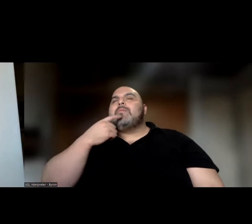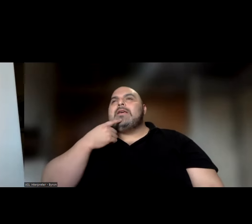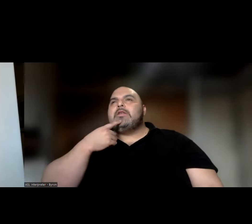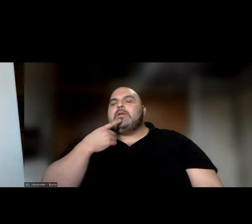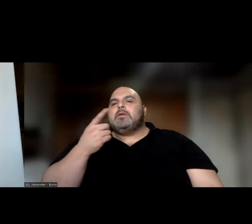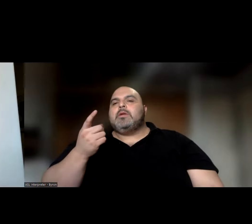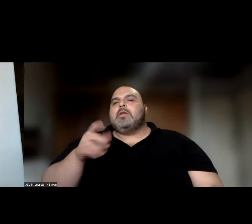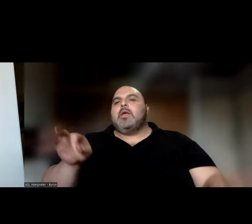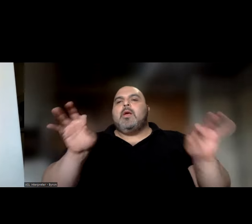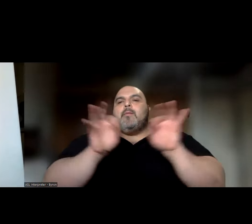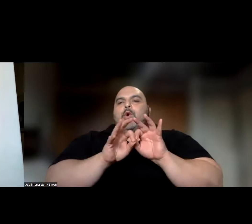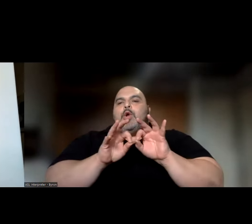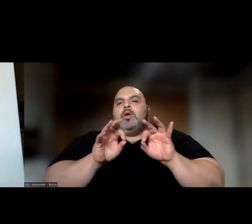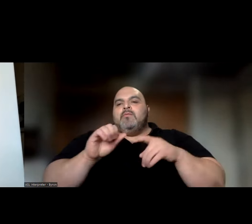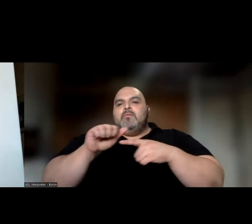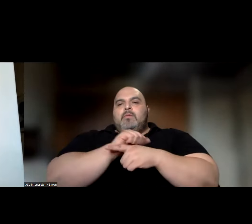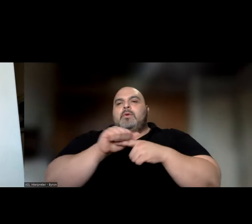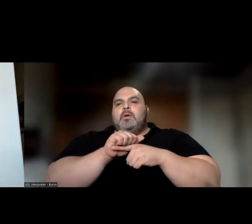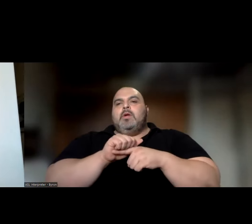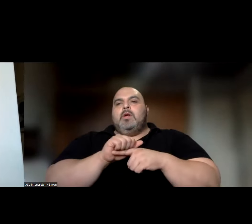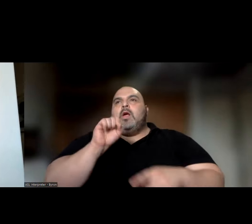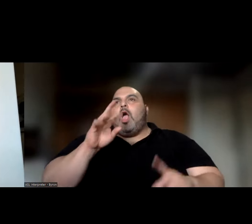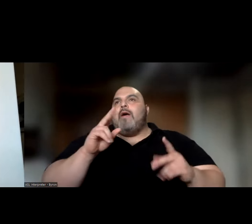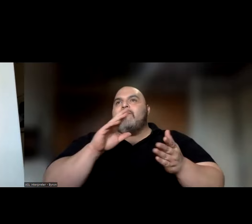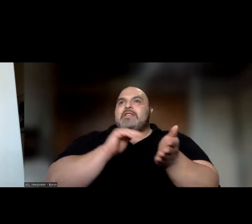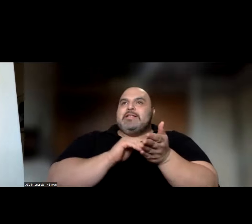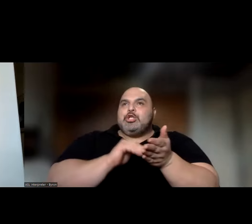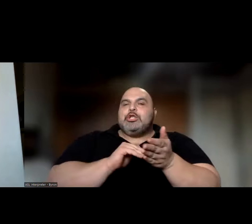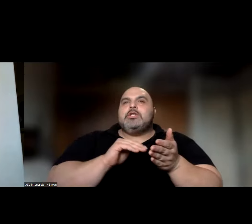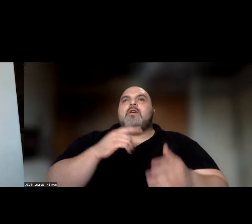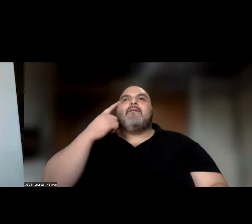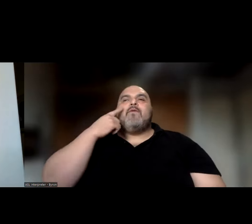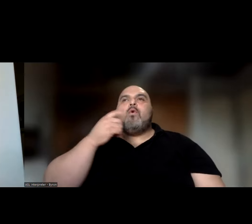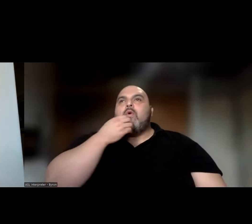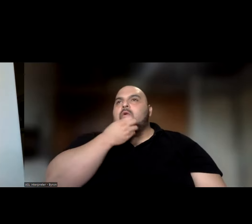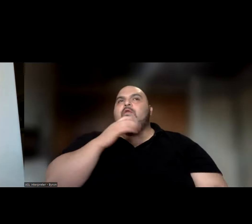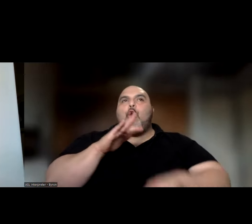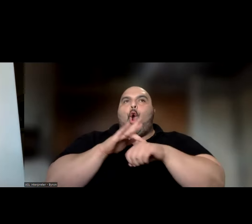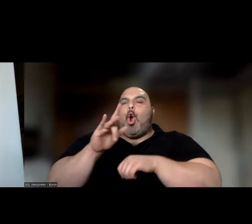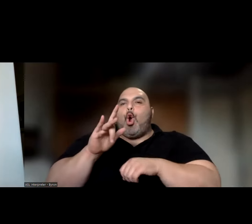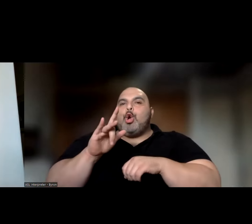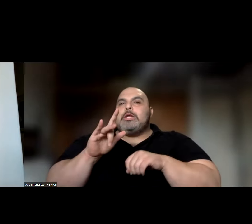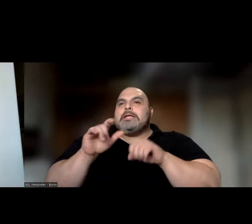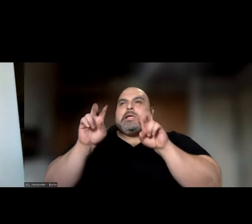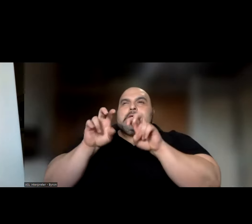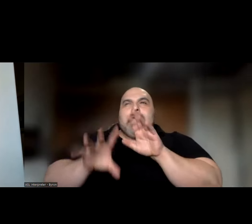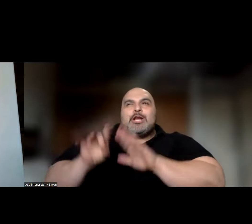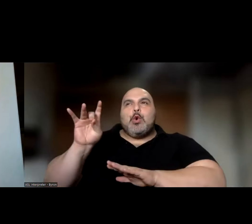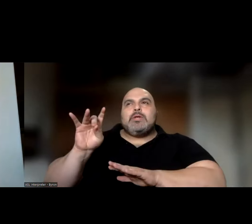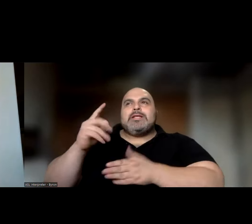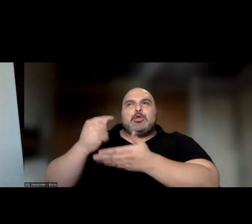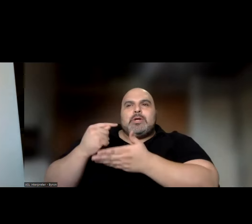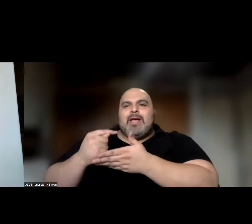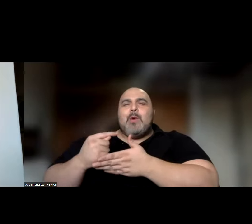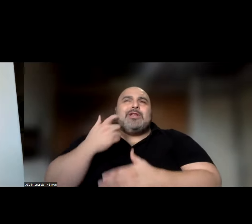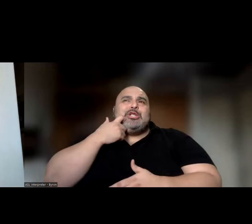of the training of physicians for early diagnosis and treatment. And we just finished